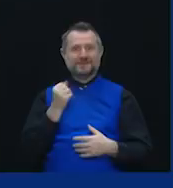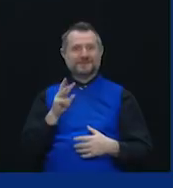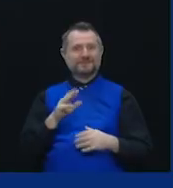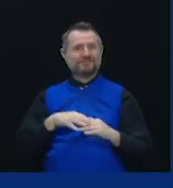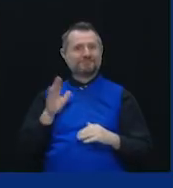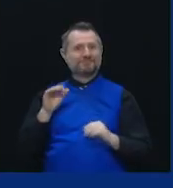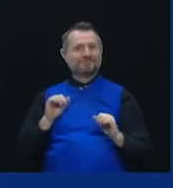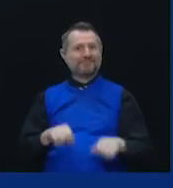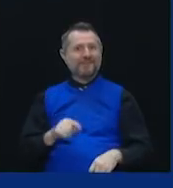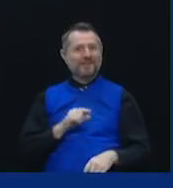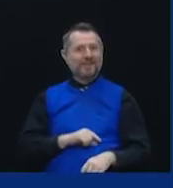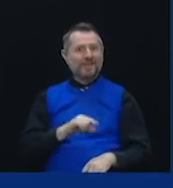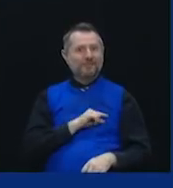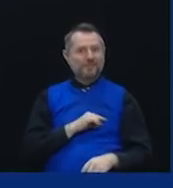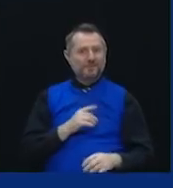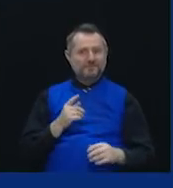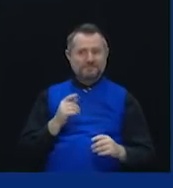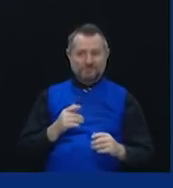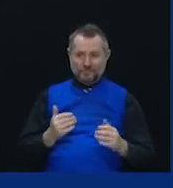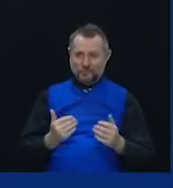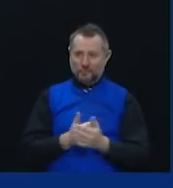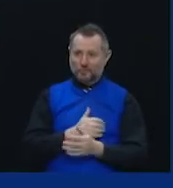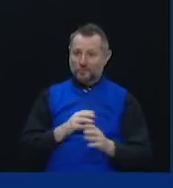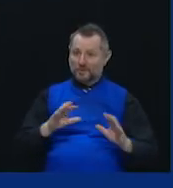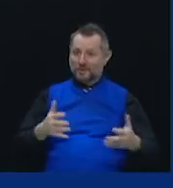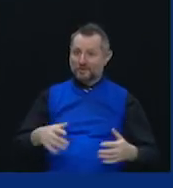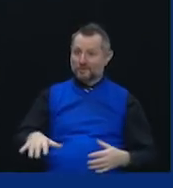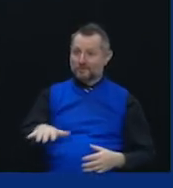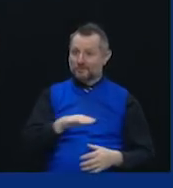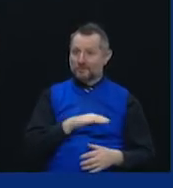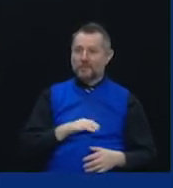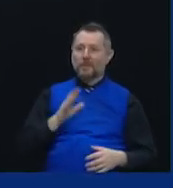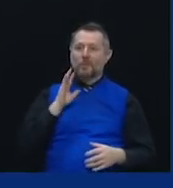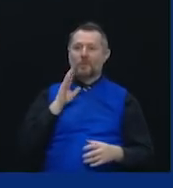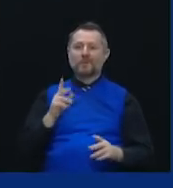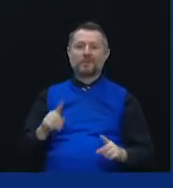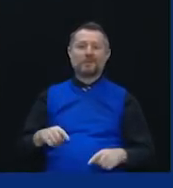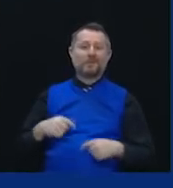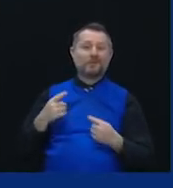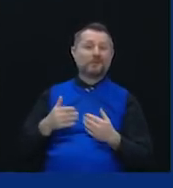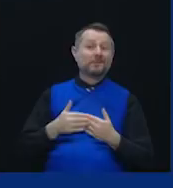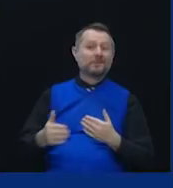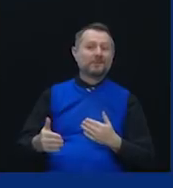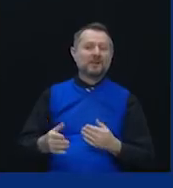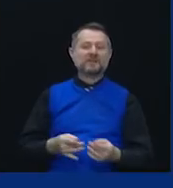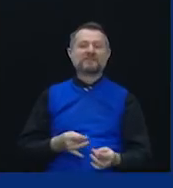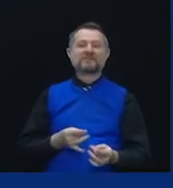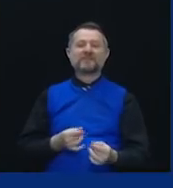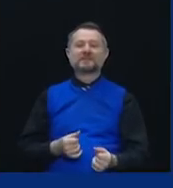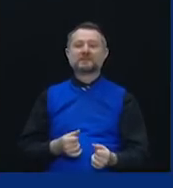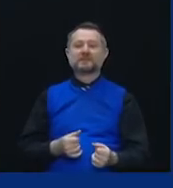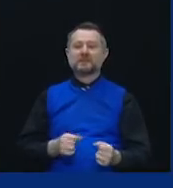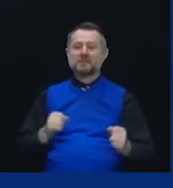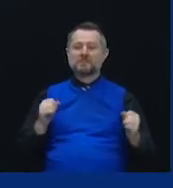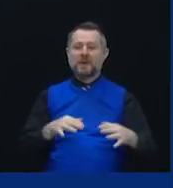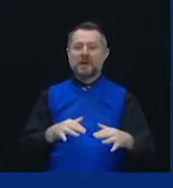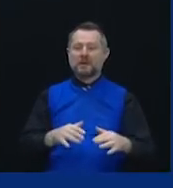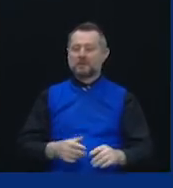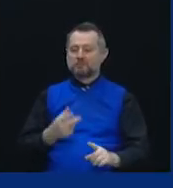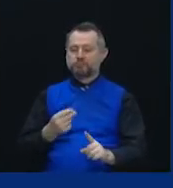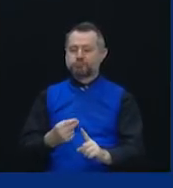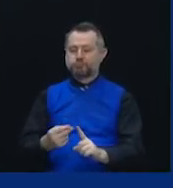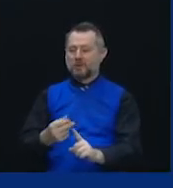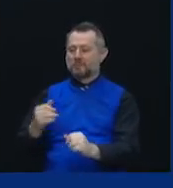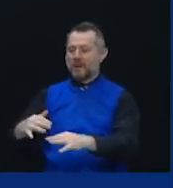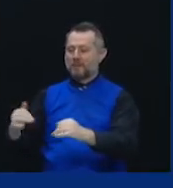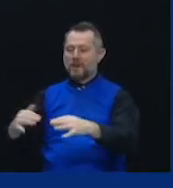This expanded eligibility and the continued efficiency at mass vaccination sites like this one right here at Javits builds on